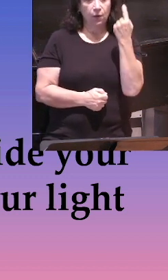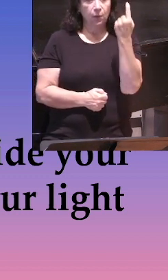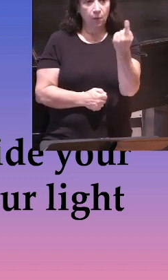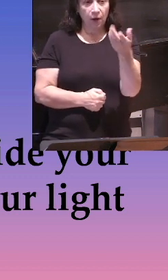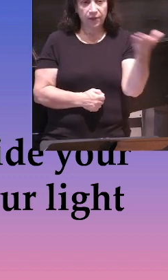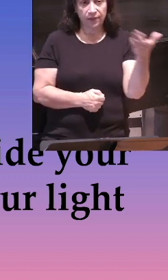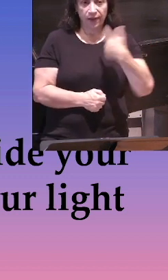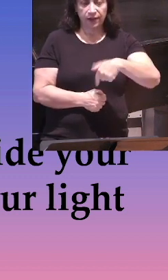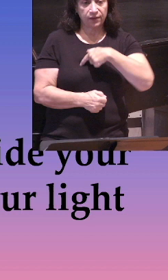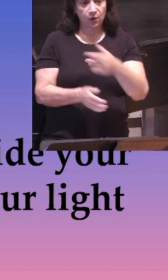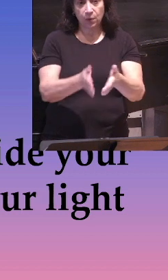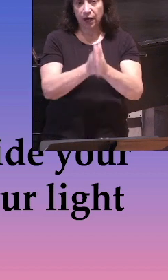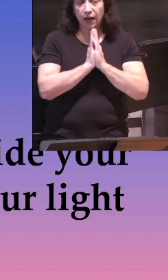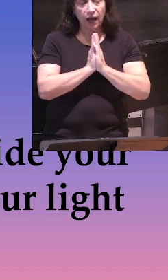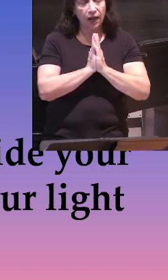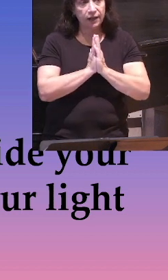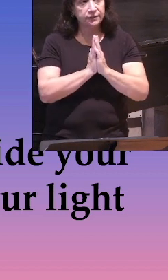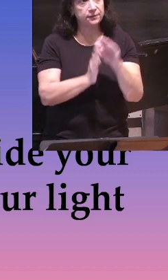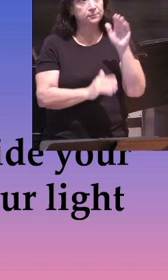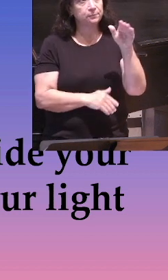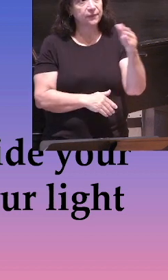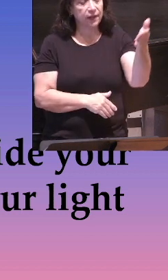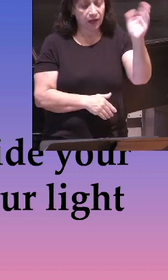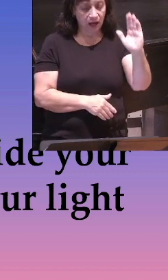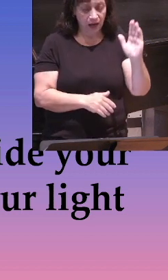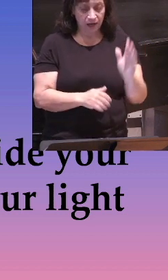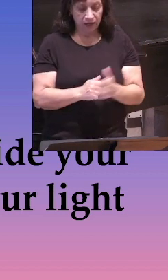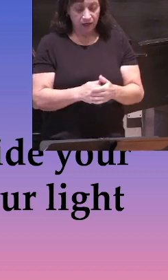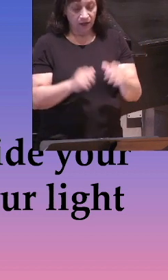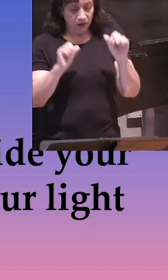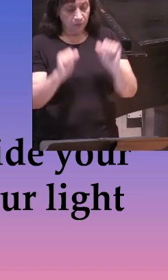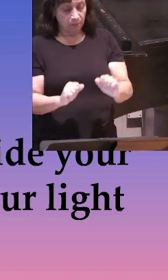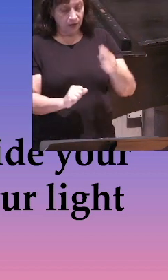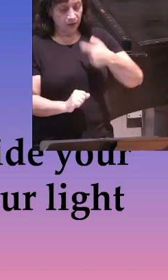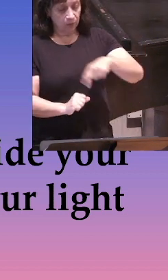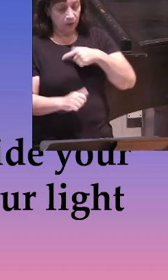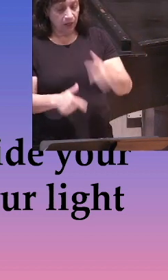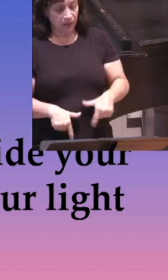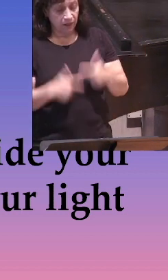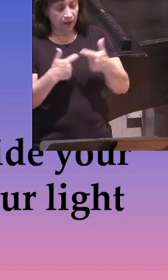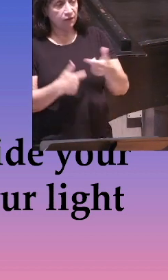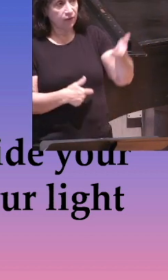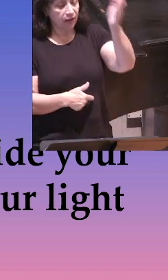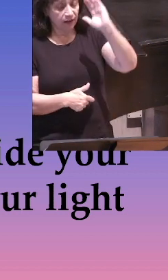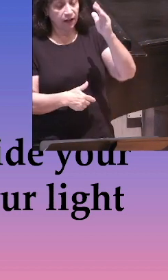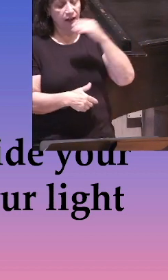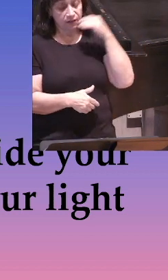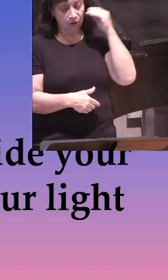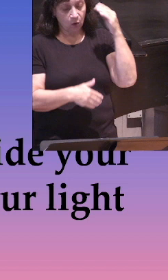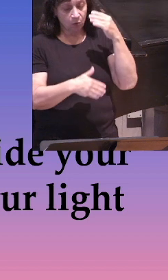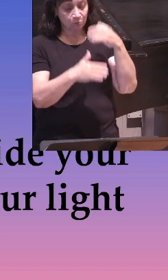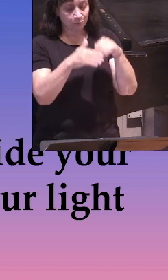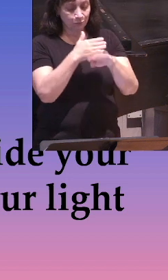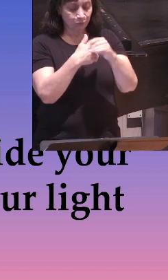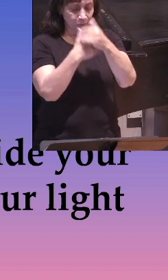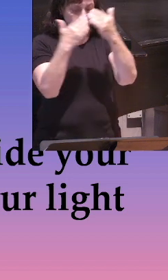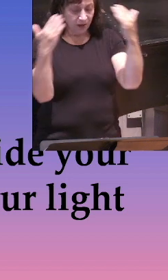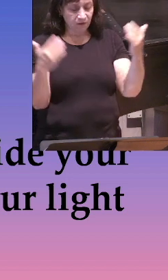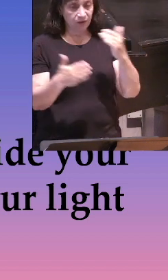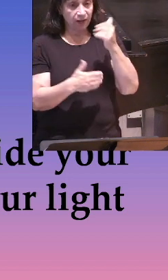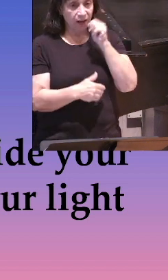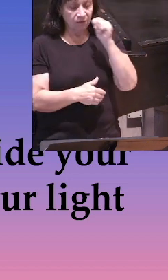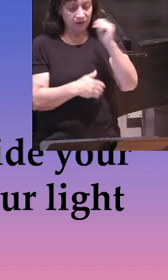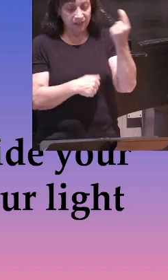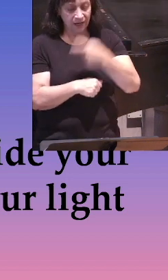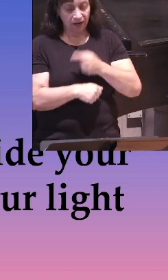One thing we ask of God, that we may live in God's dwelling place all the days of